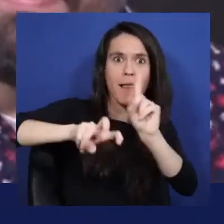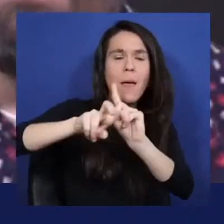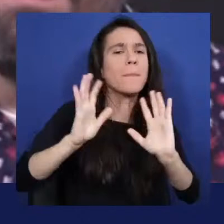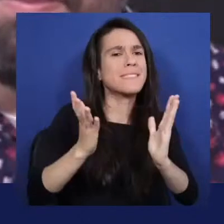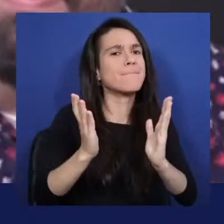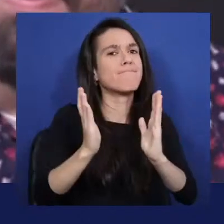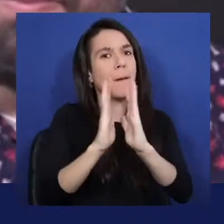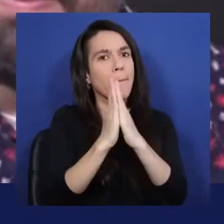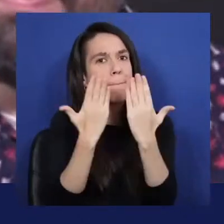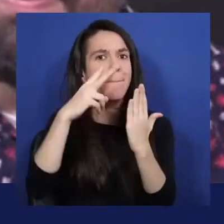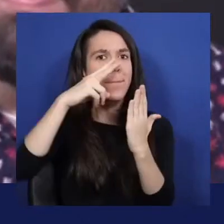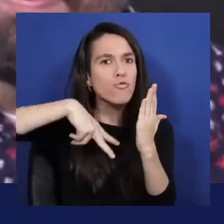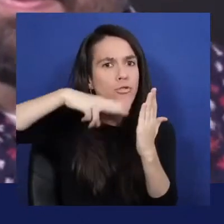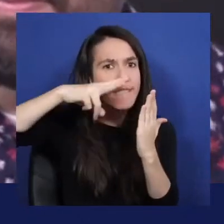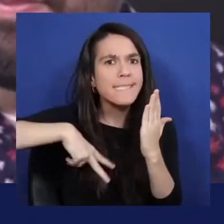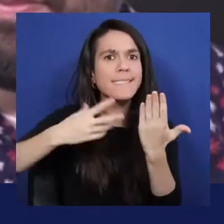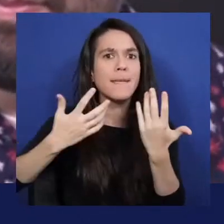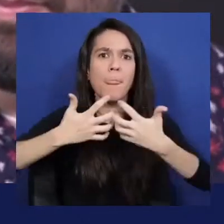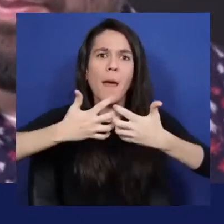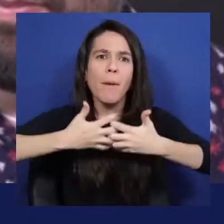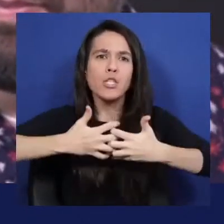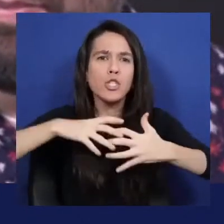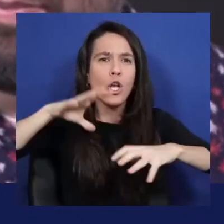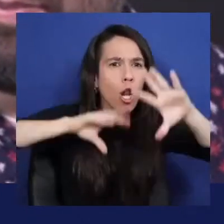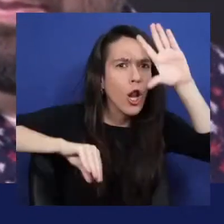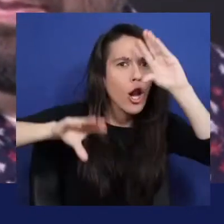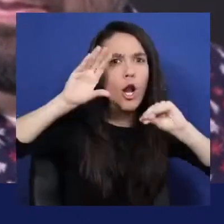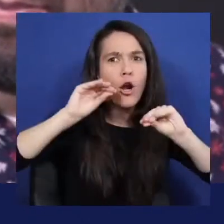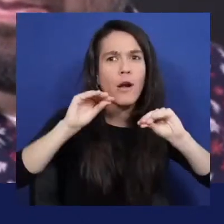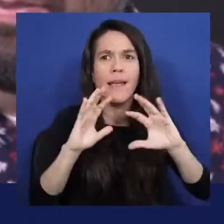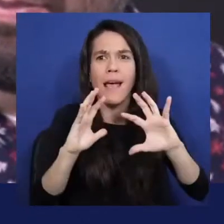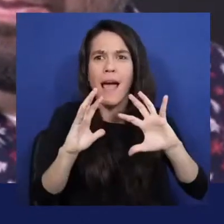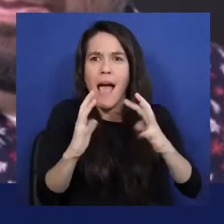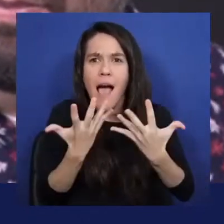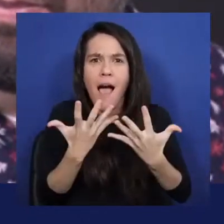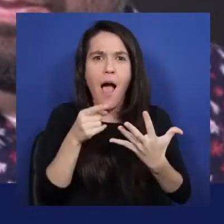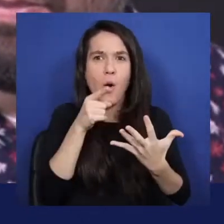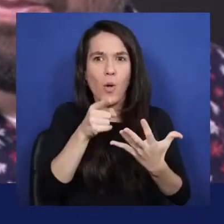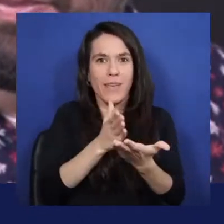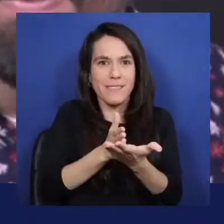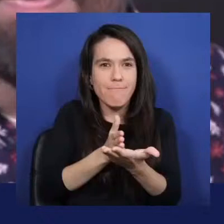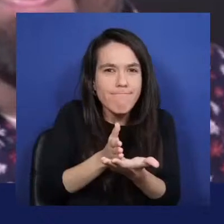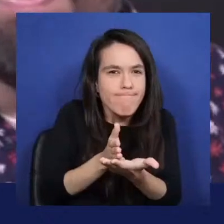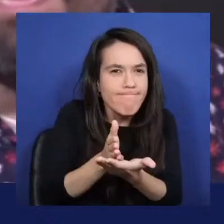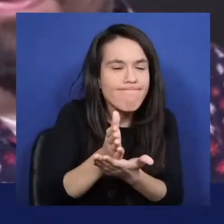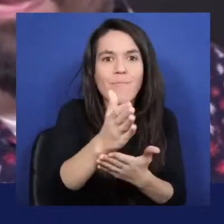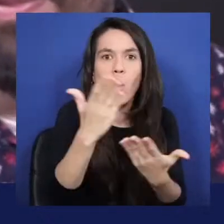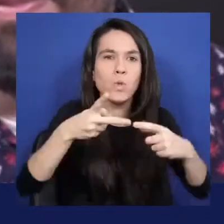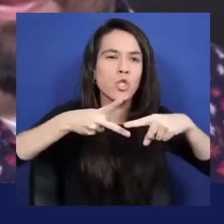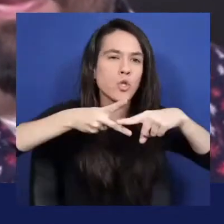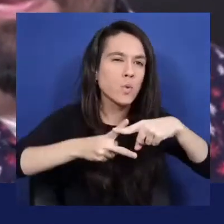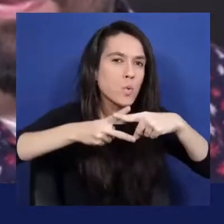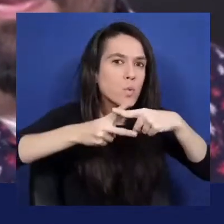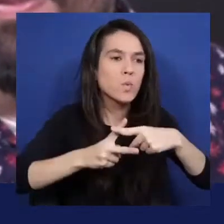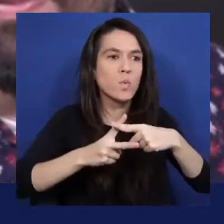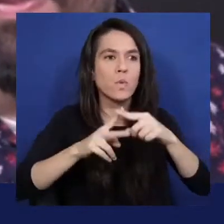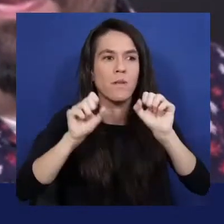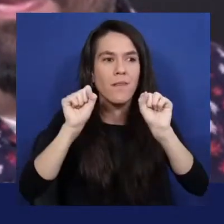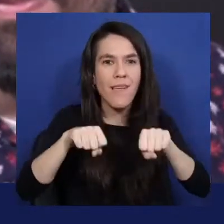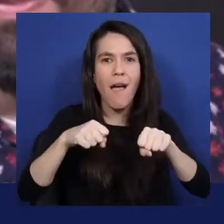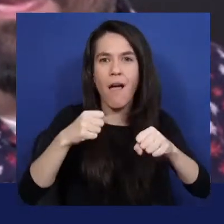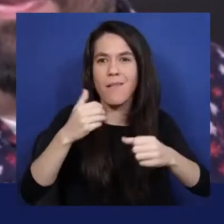about machine learning, how what techniques I'm supposed to use, what tools available, and what